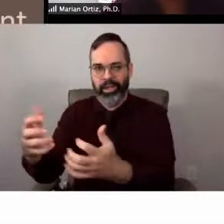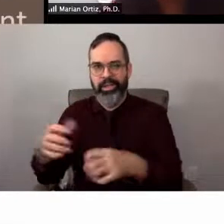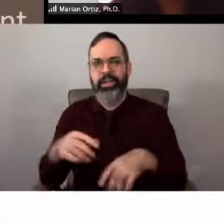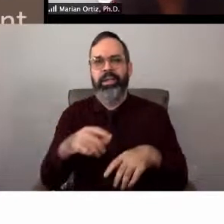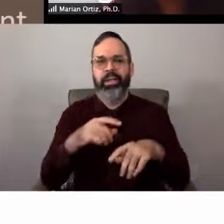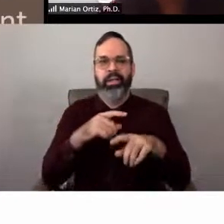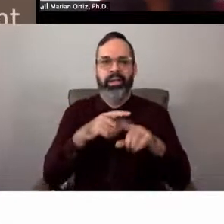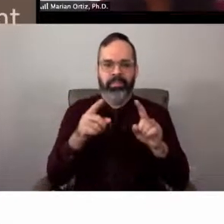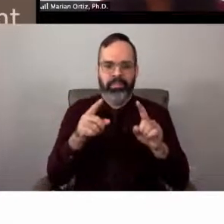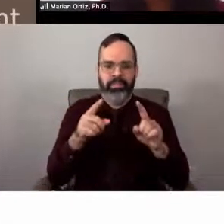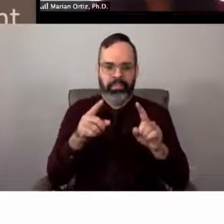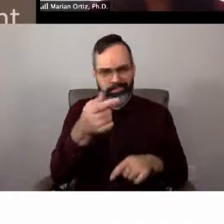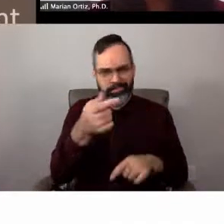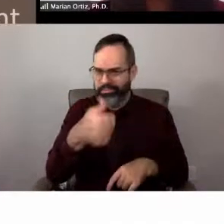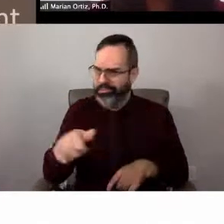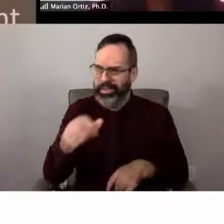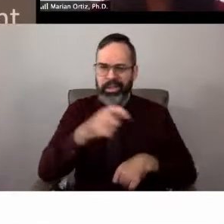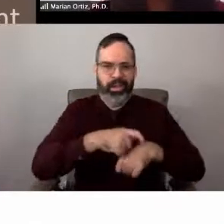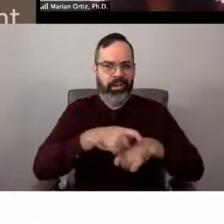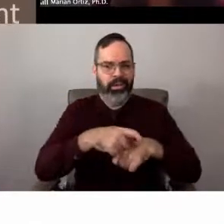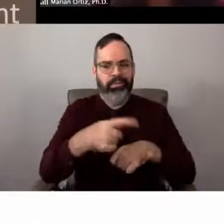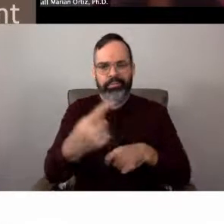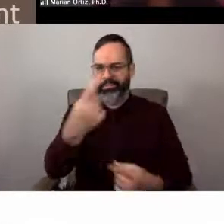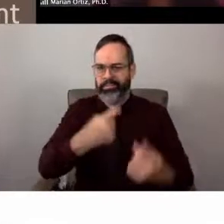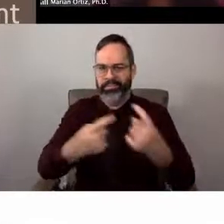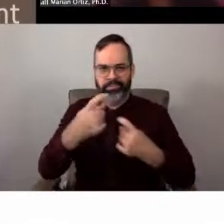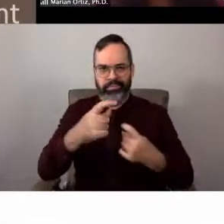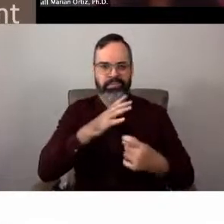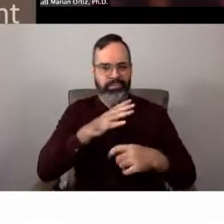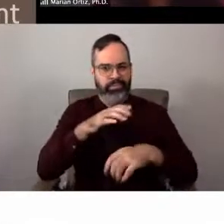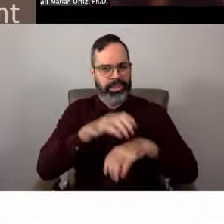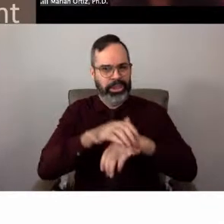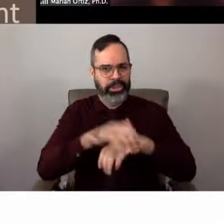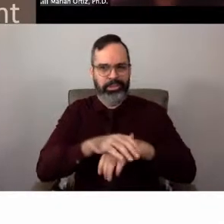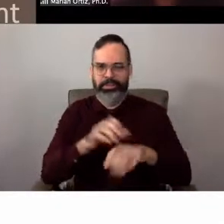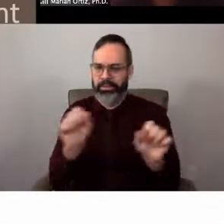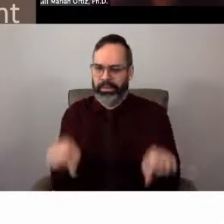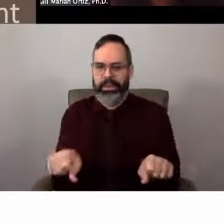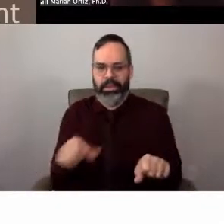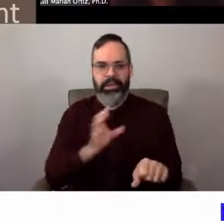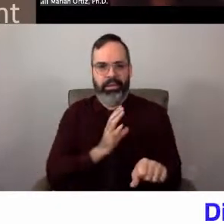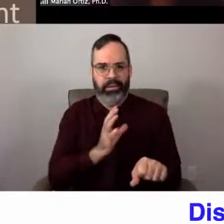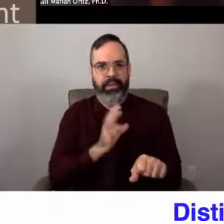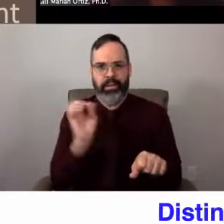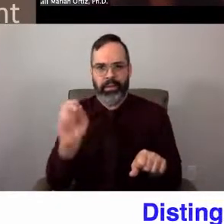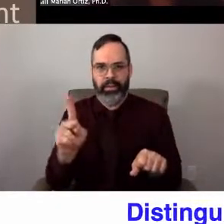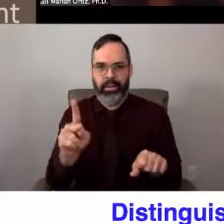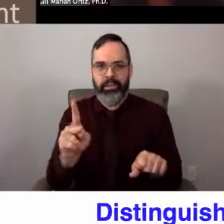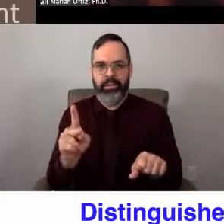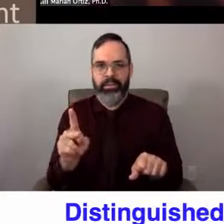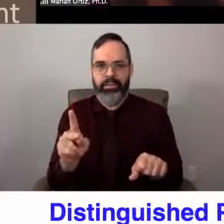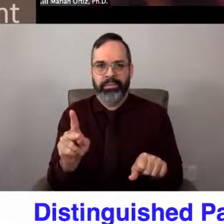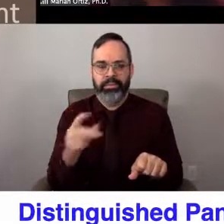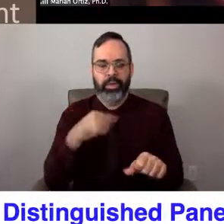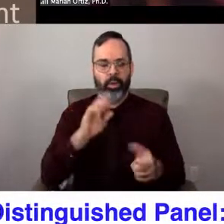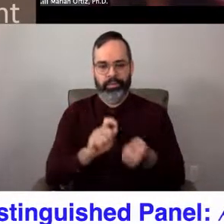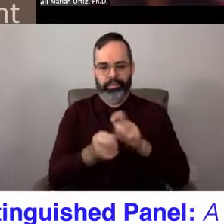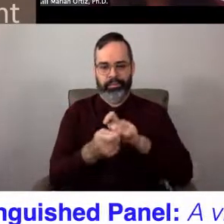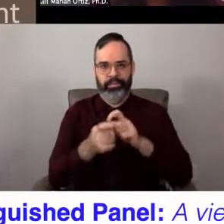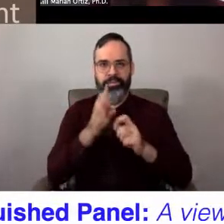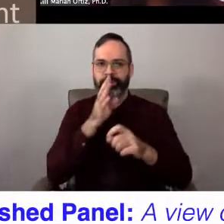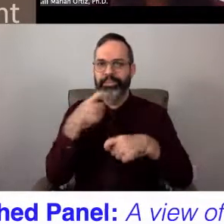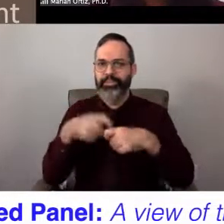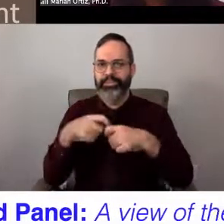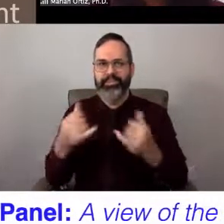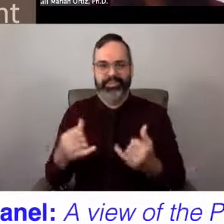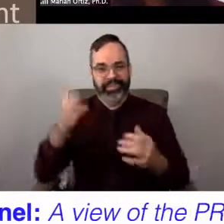to ask any questions during the panel in English. So I'm switch to Spanish now. Hola a